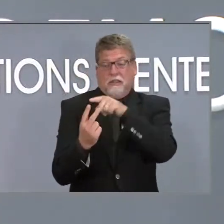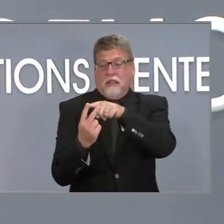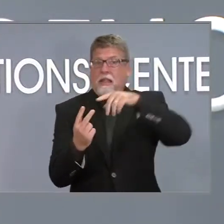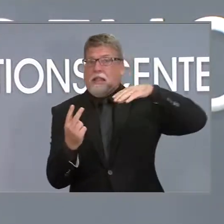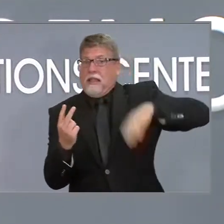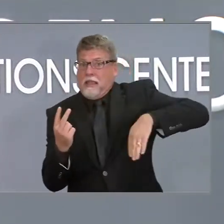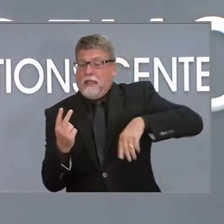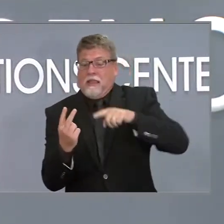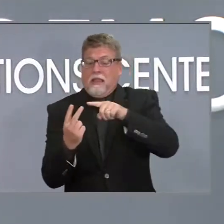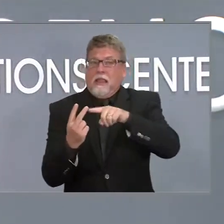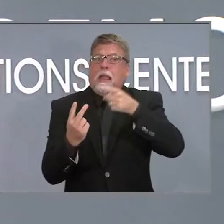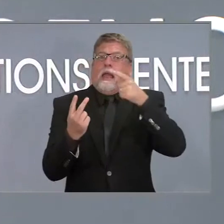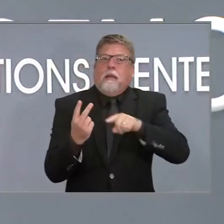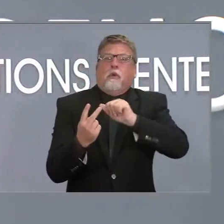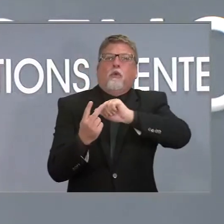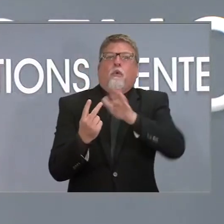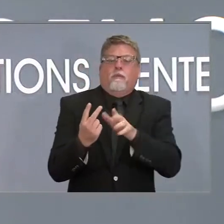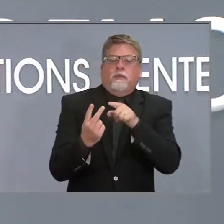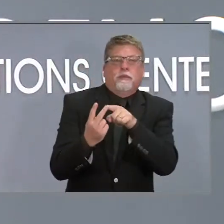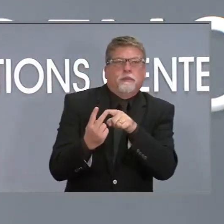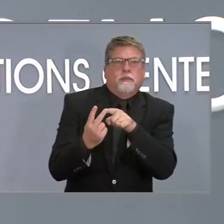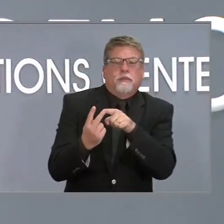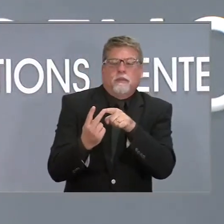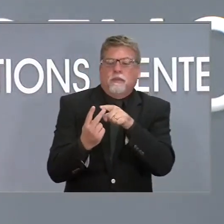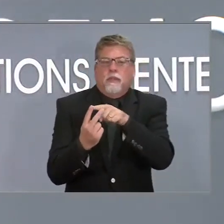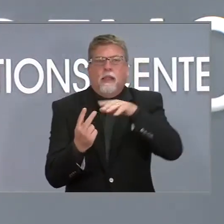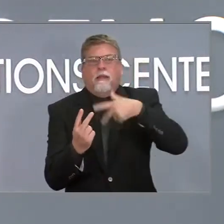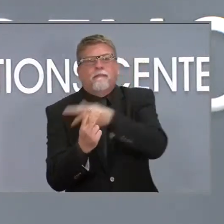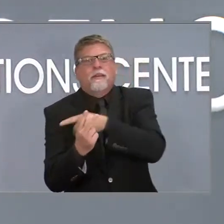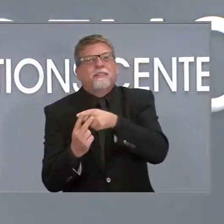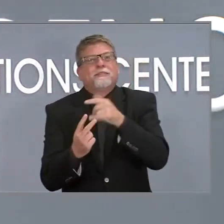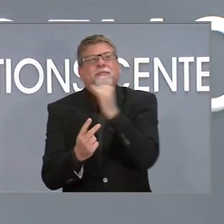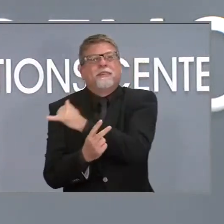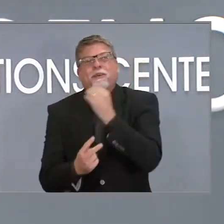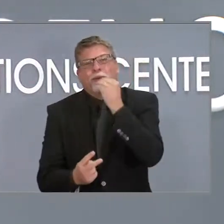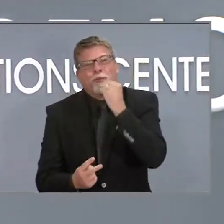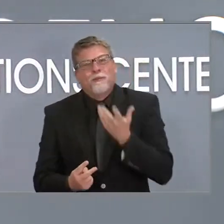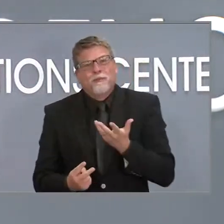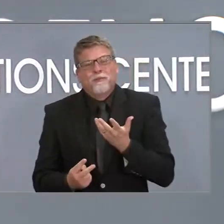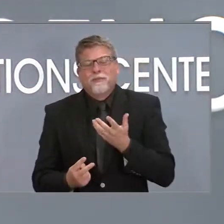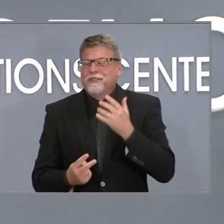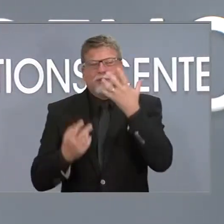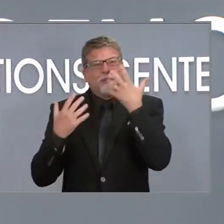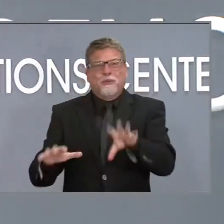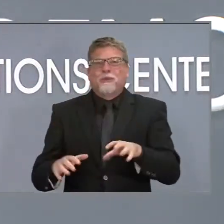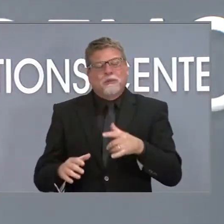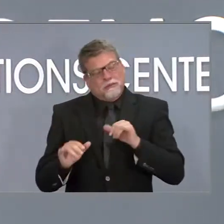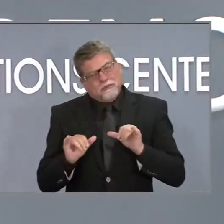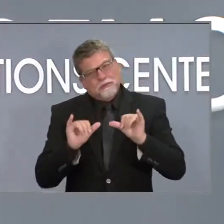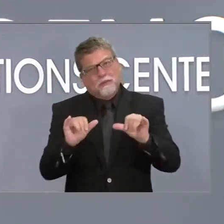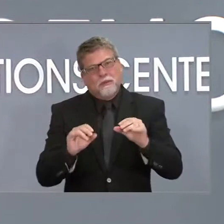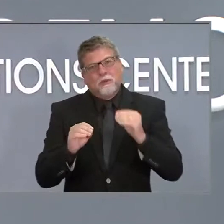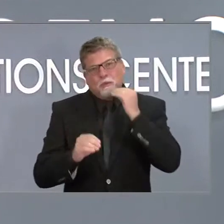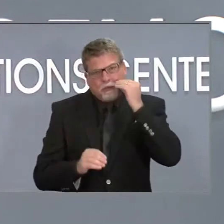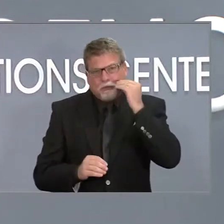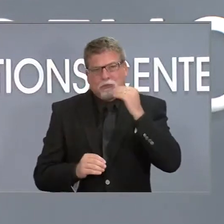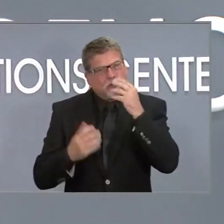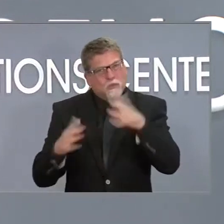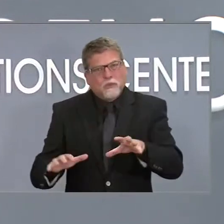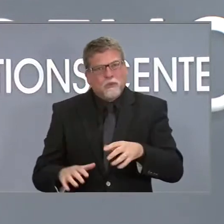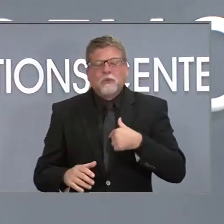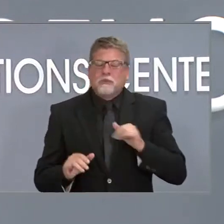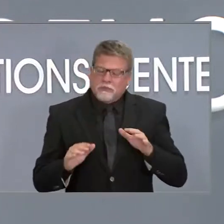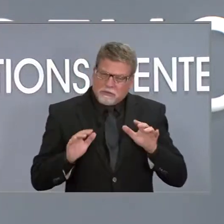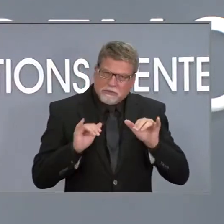that's masking because we have so many folks who are unvaccinated. I hope on the horizon that we will get vaccines for our 5 to 11-year-olds. We're going to see